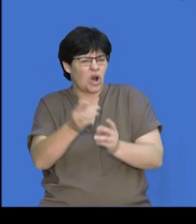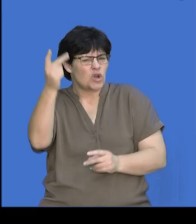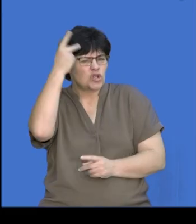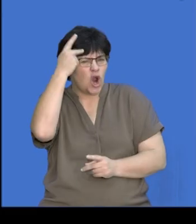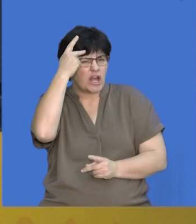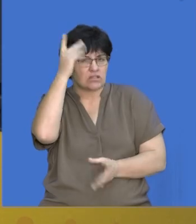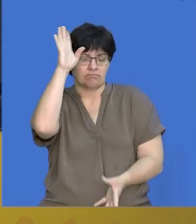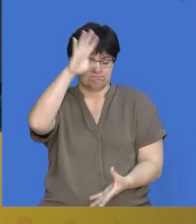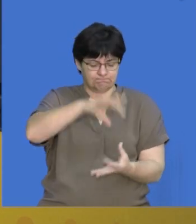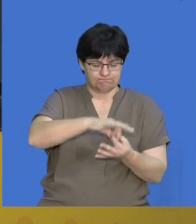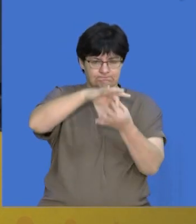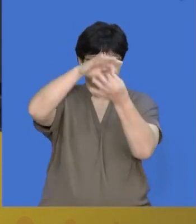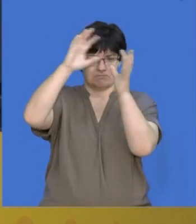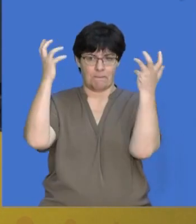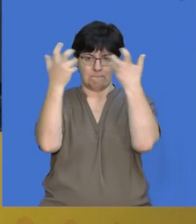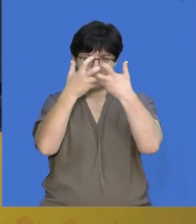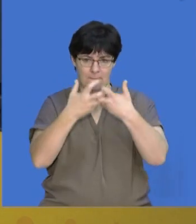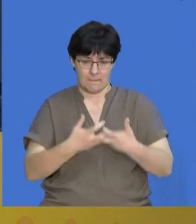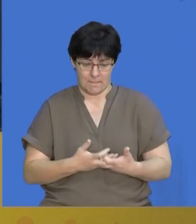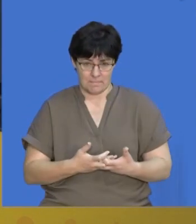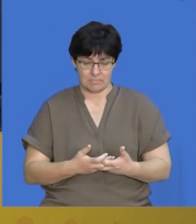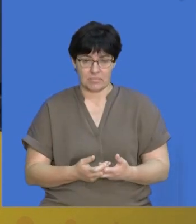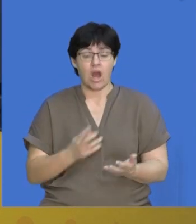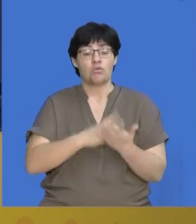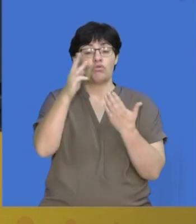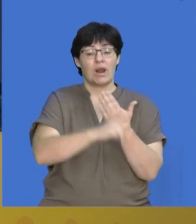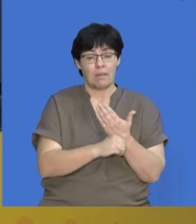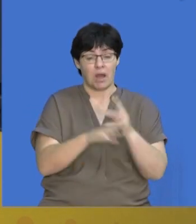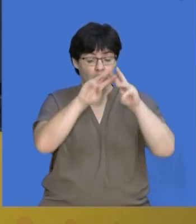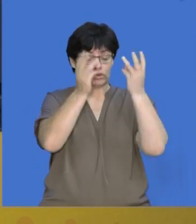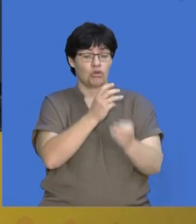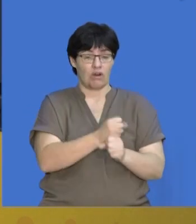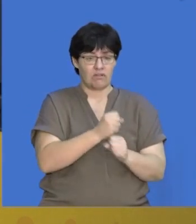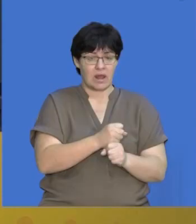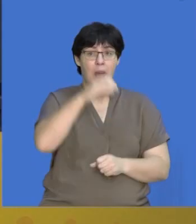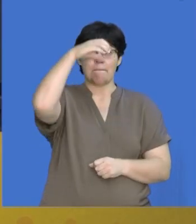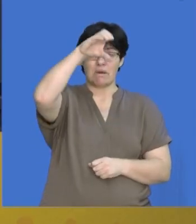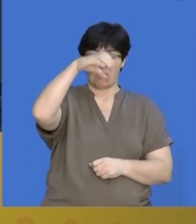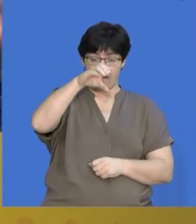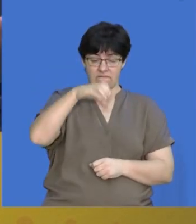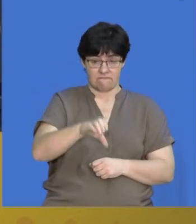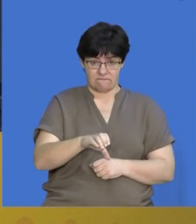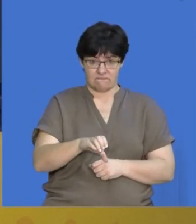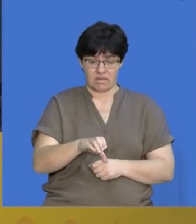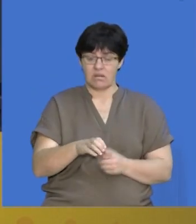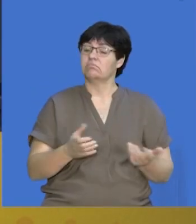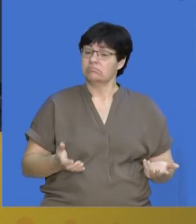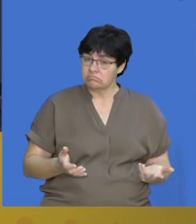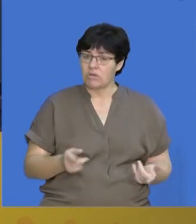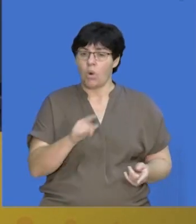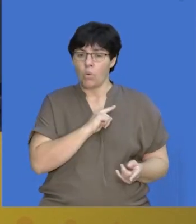mean? In each of the topics in your curriculum, paragraph writing is there